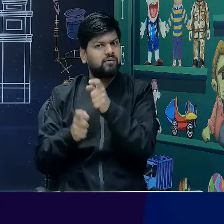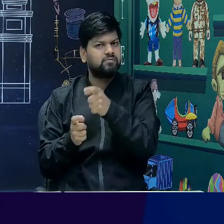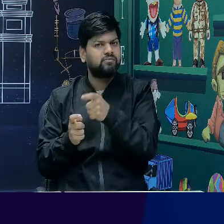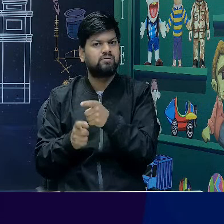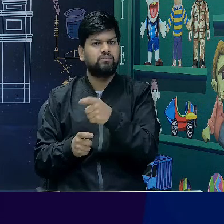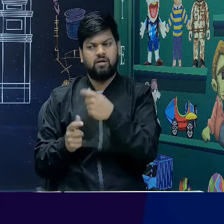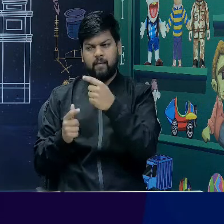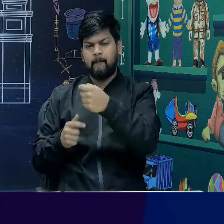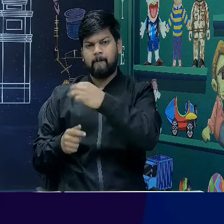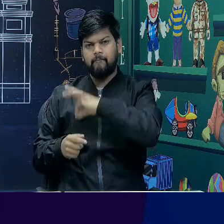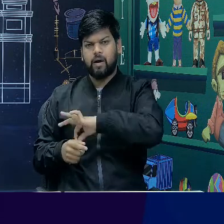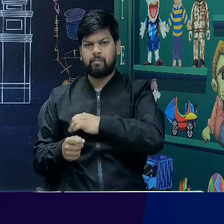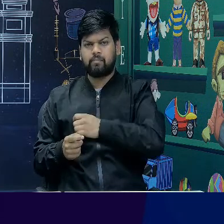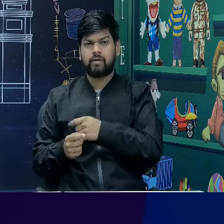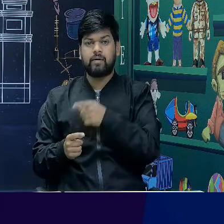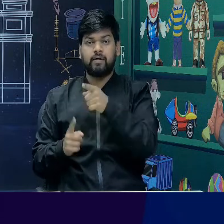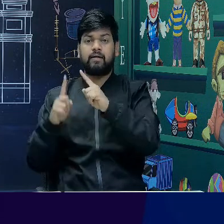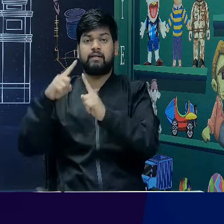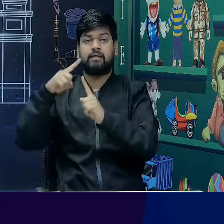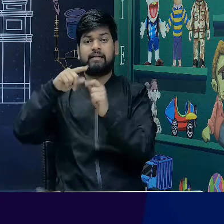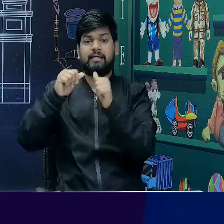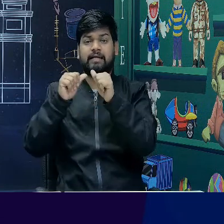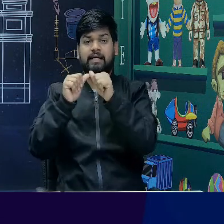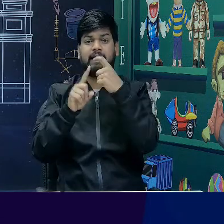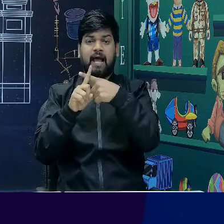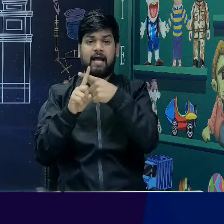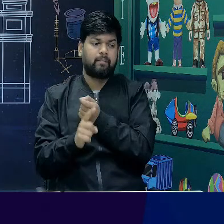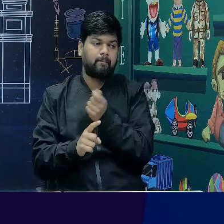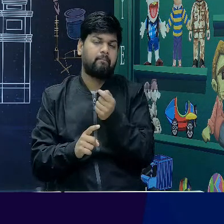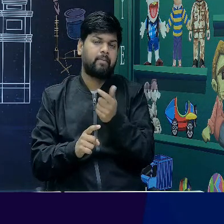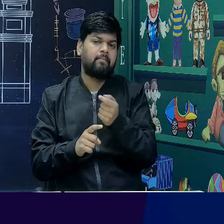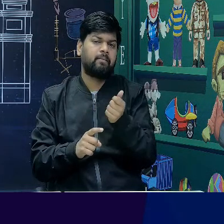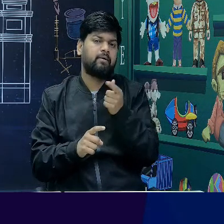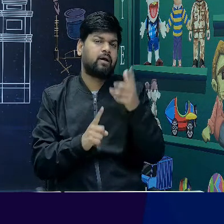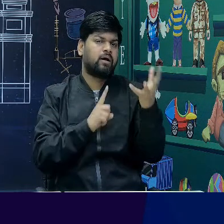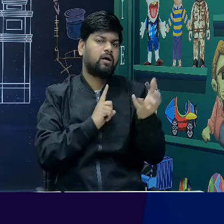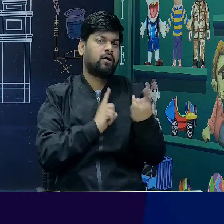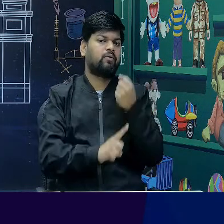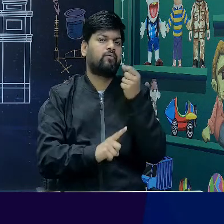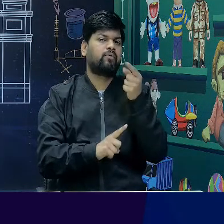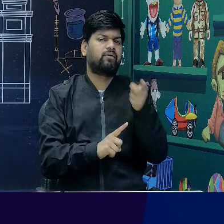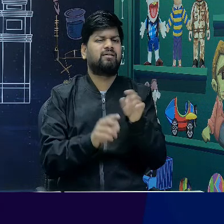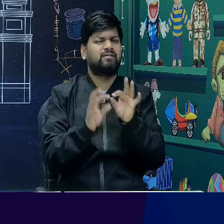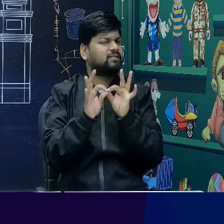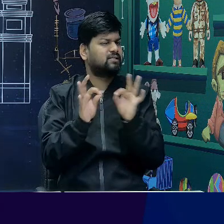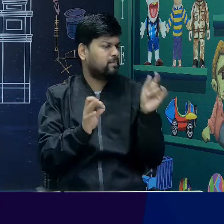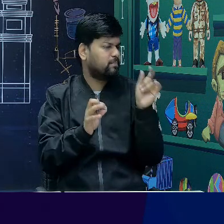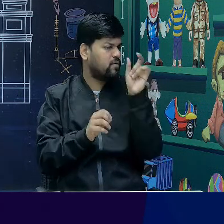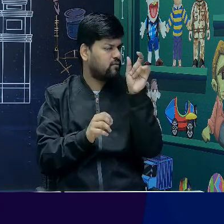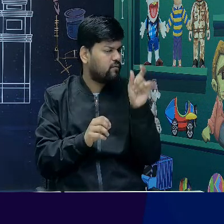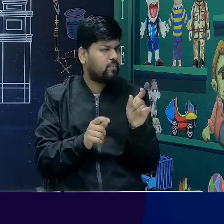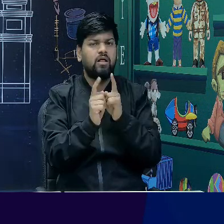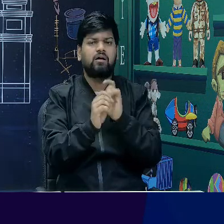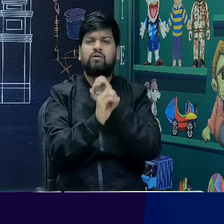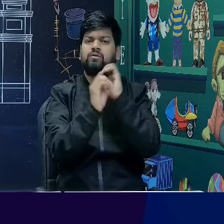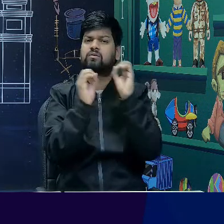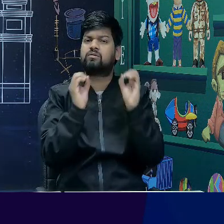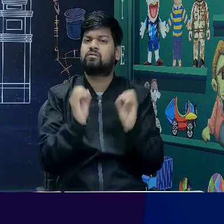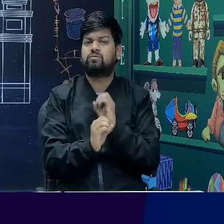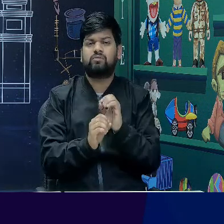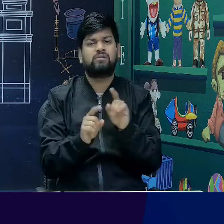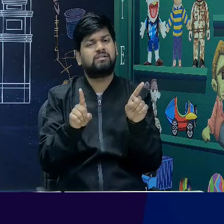The last term is debt. Debt is nothing but in simple terms the loan that we are